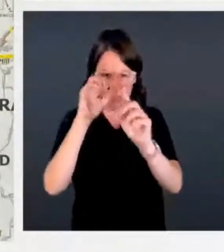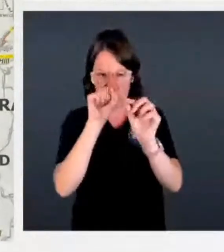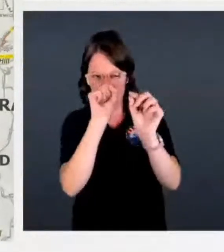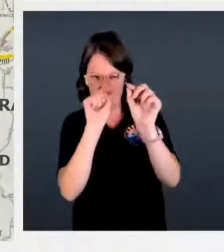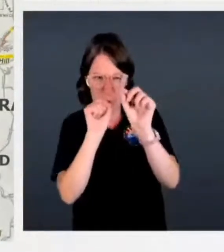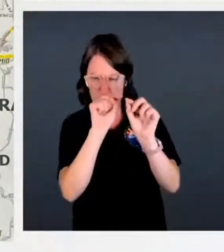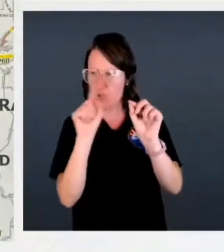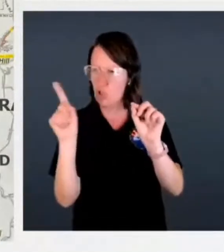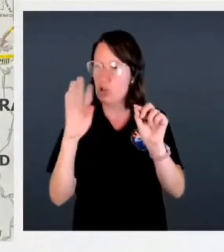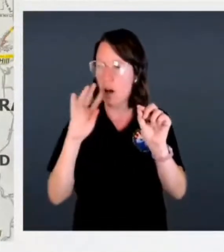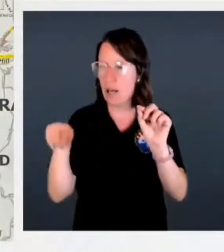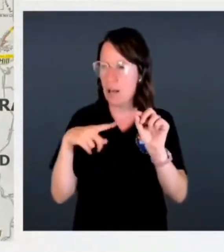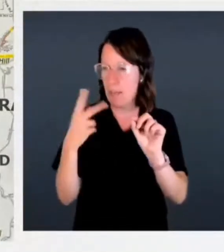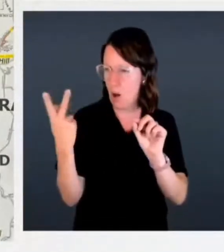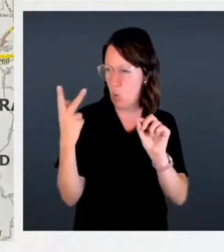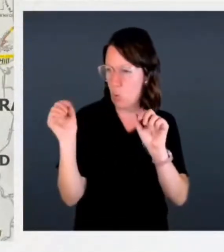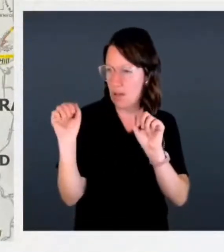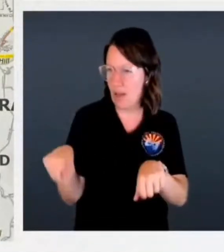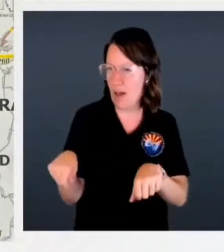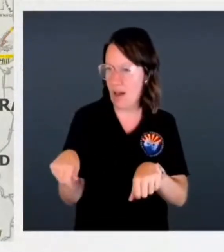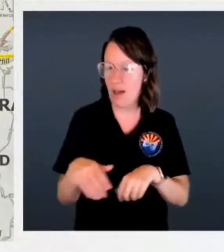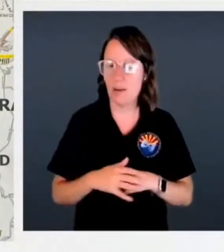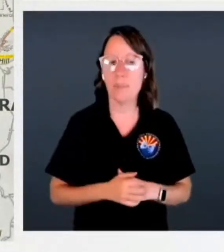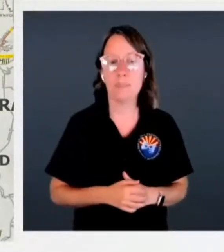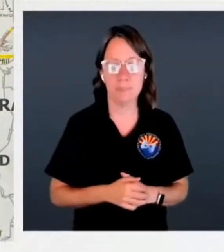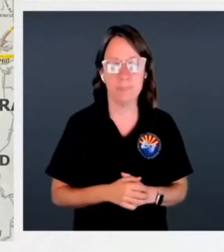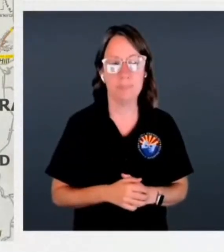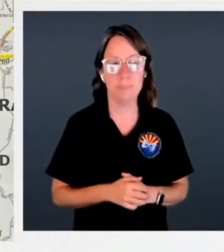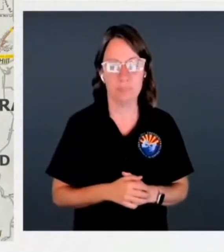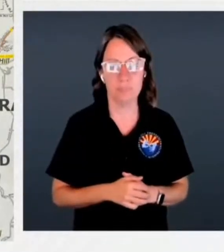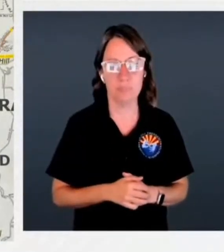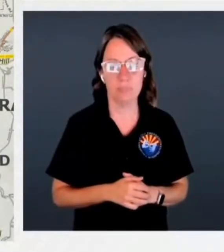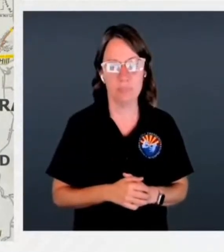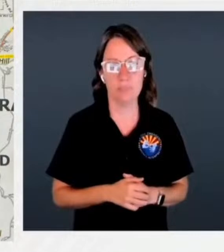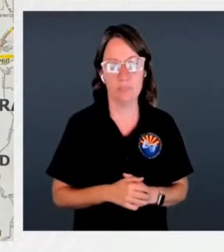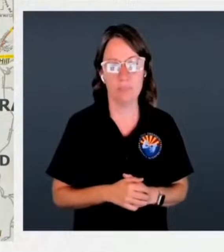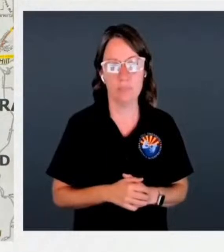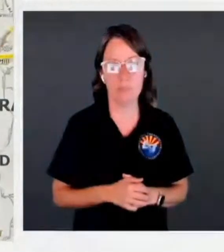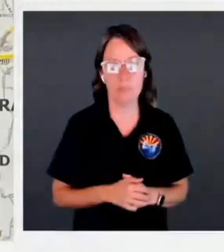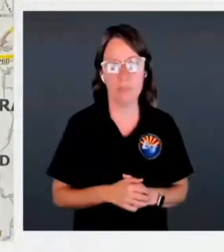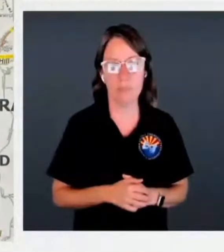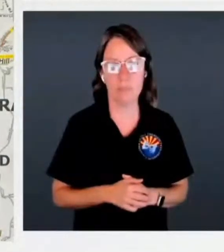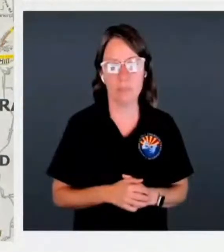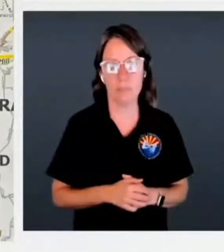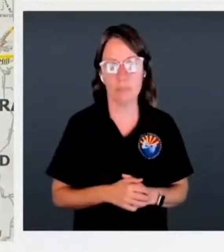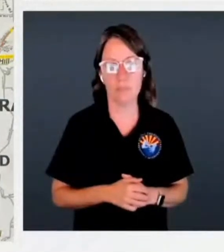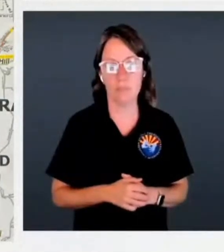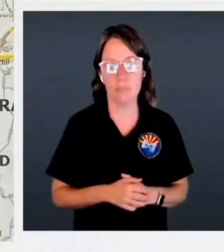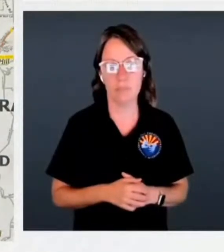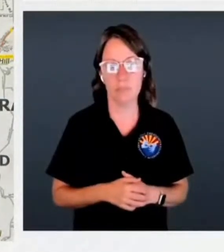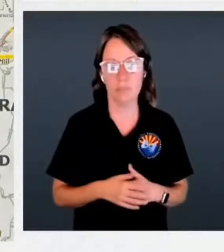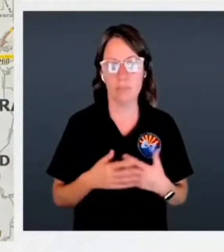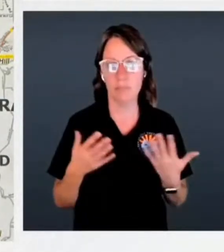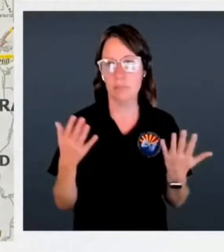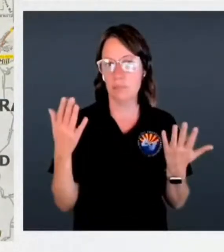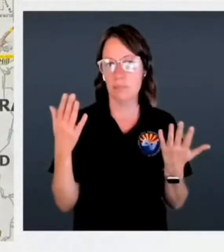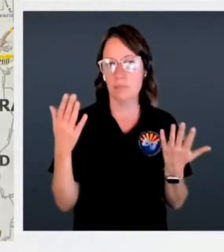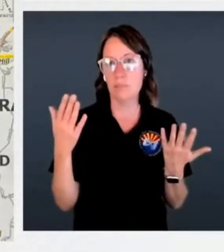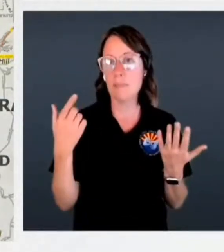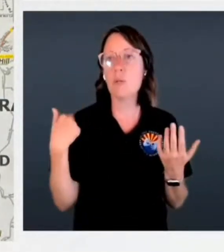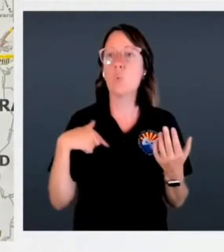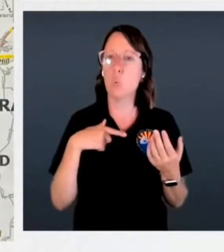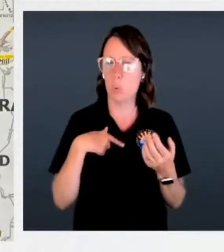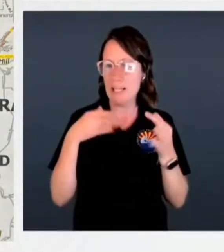okay, yeah. Well, we will. So we will make the zones appropriate colored, like I said, depending